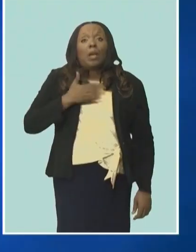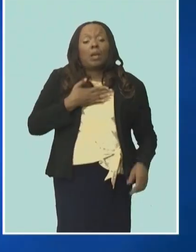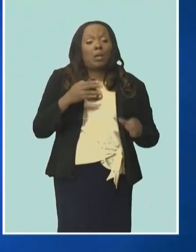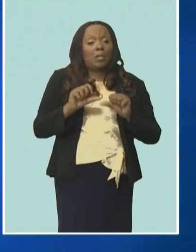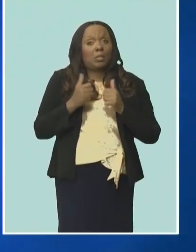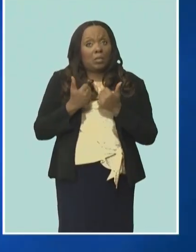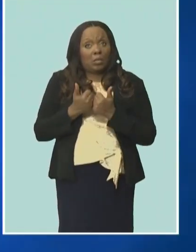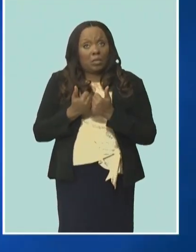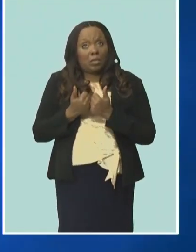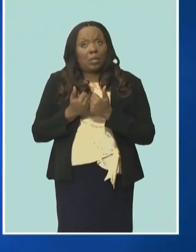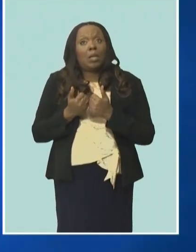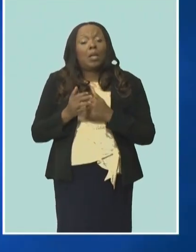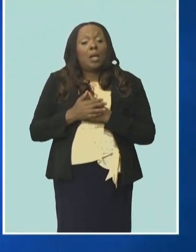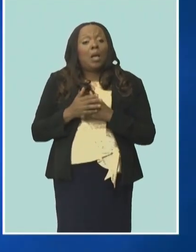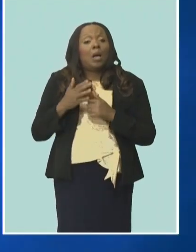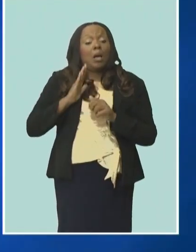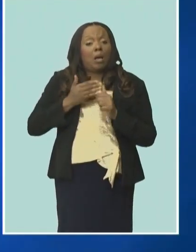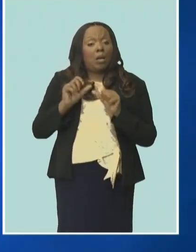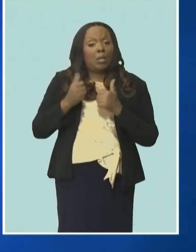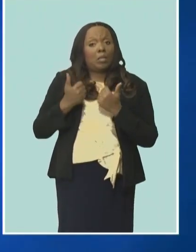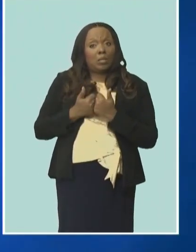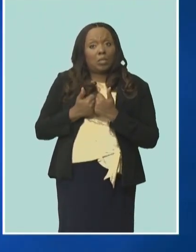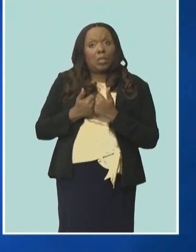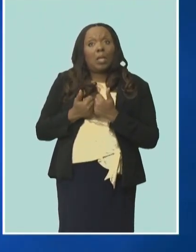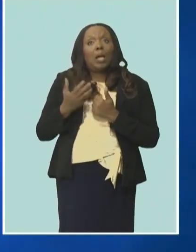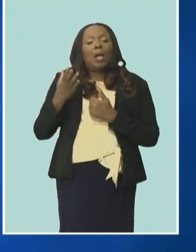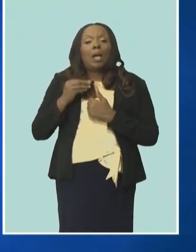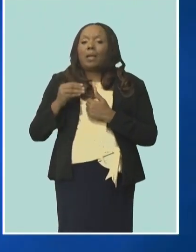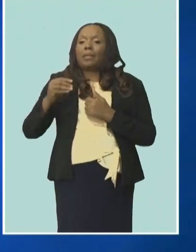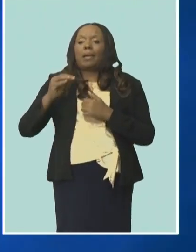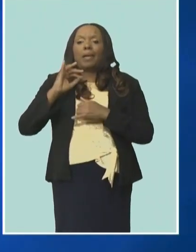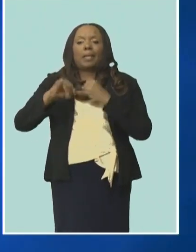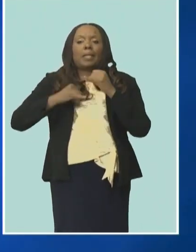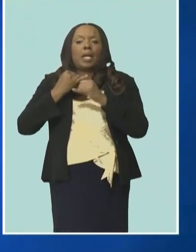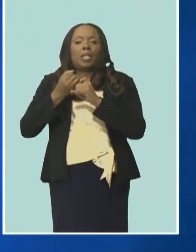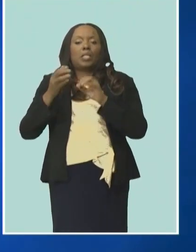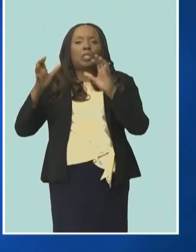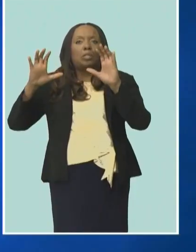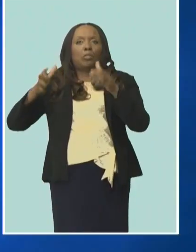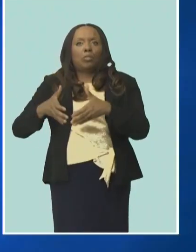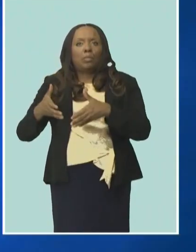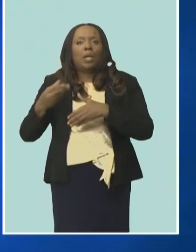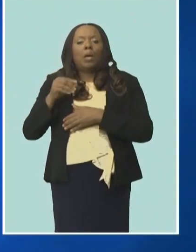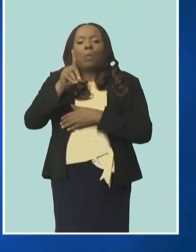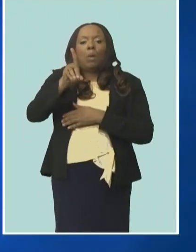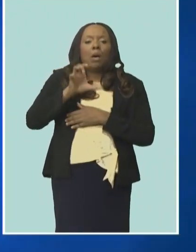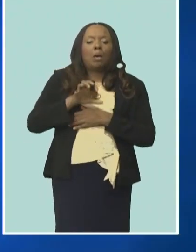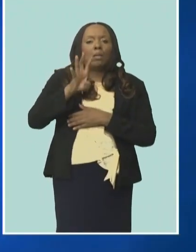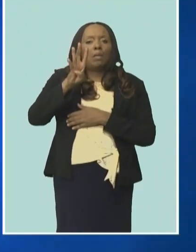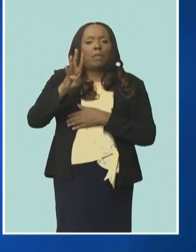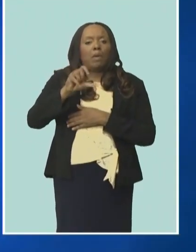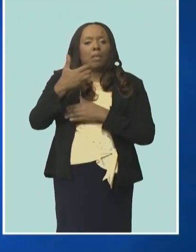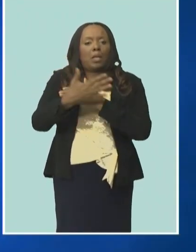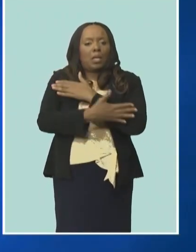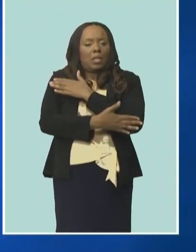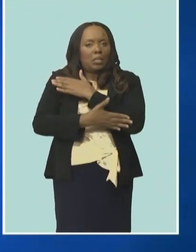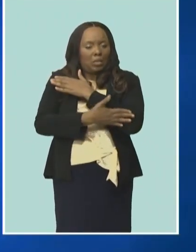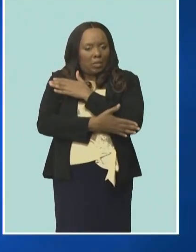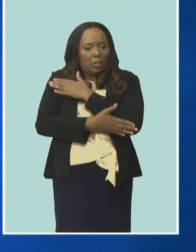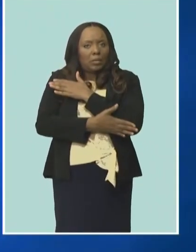in conjunction with Alzheimer's Disease International, the umbrella body on which we're under, and 104 other countries actually are under